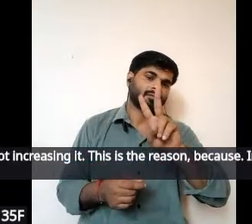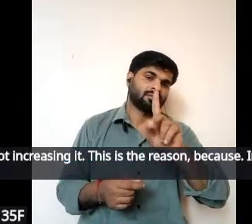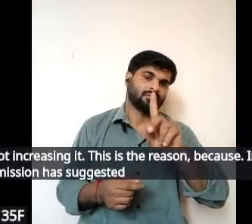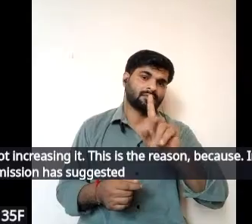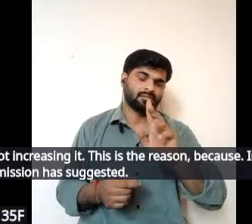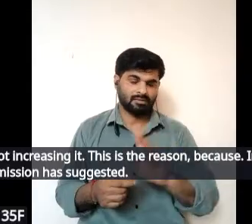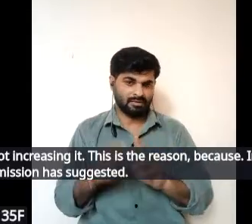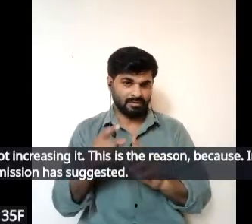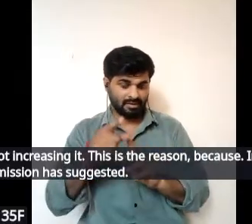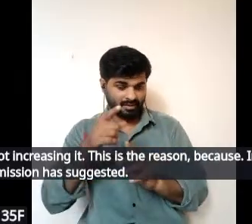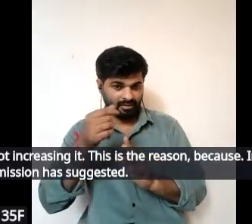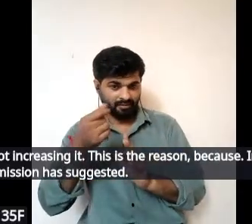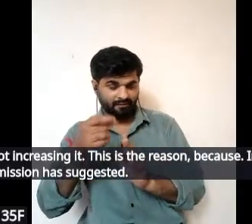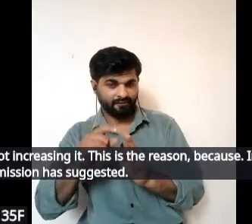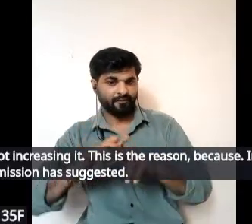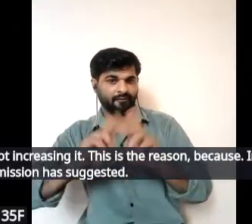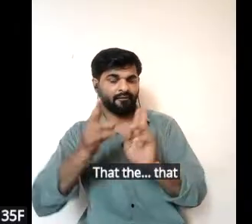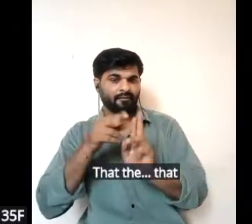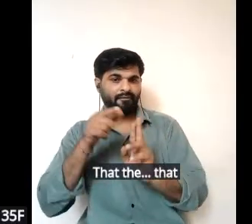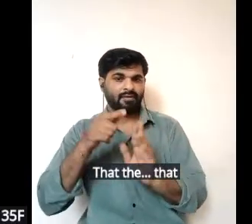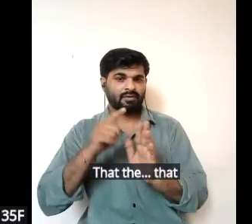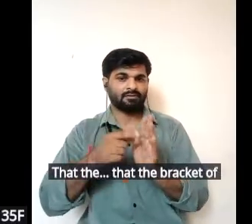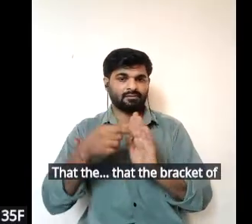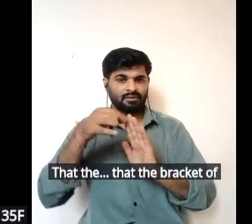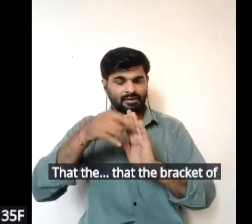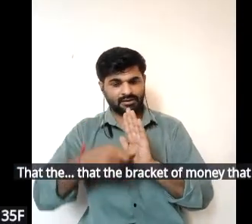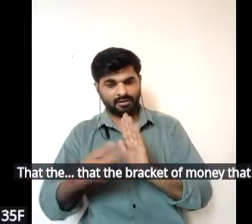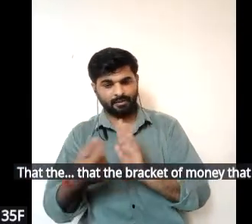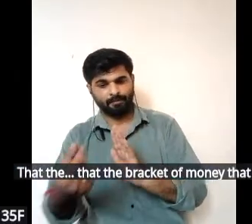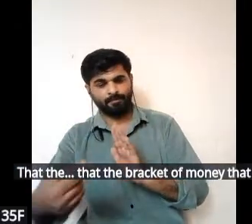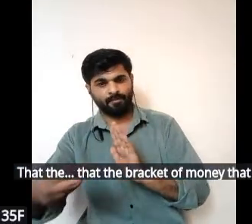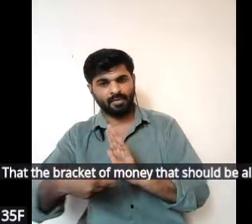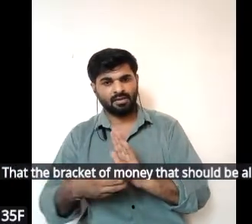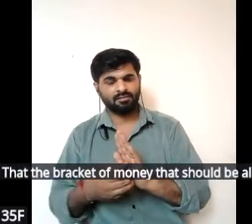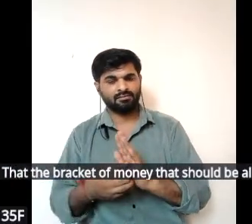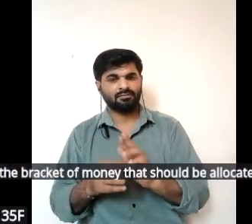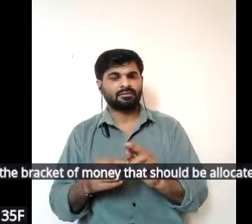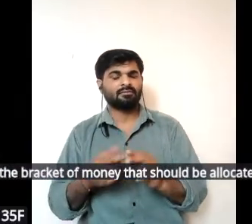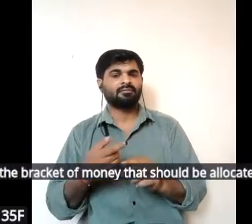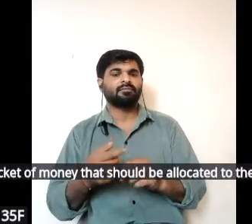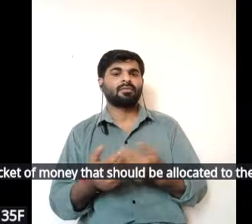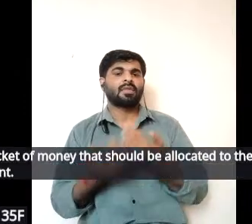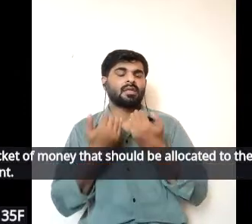suggested that the bracket of money that should be allocated to the Department of